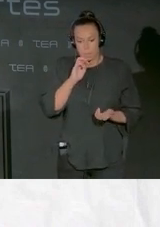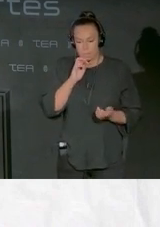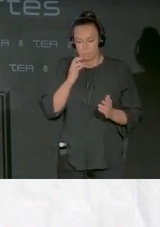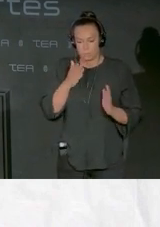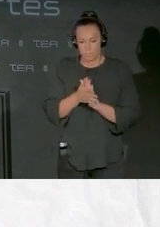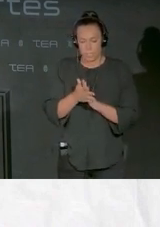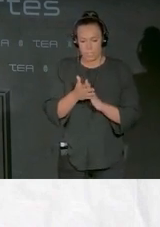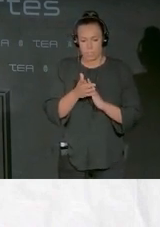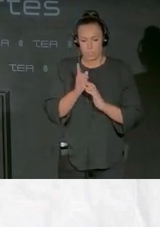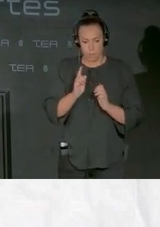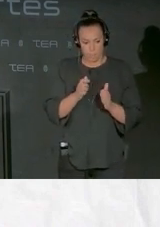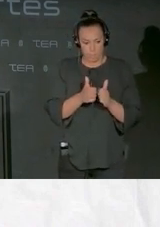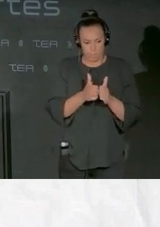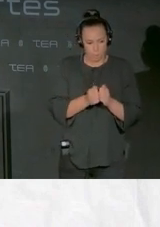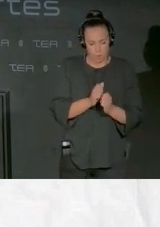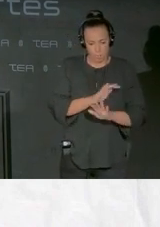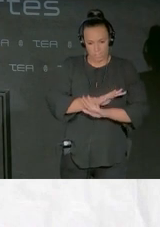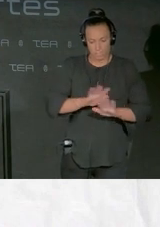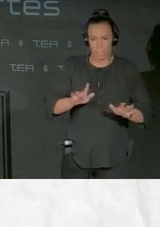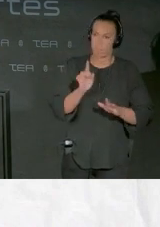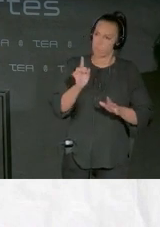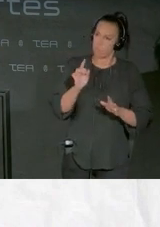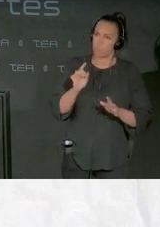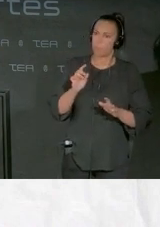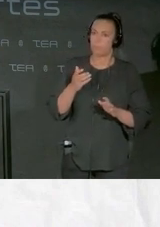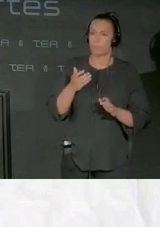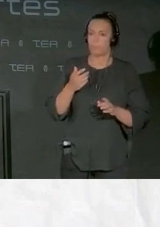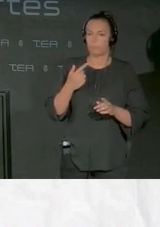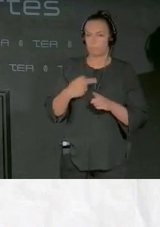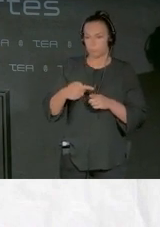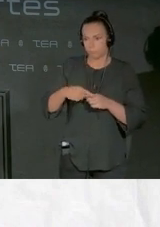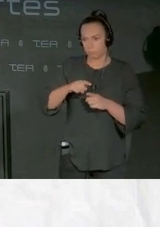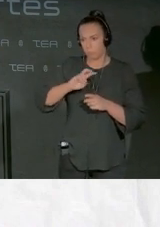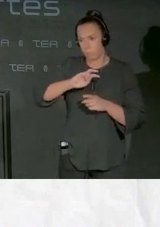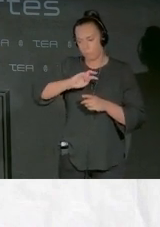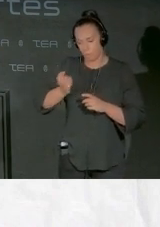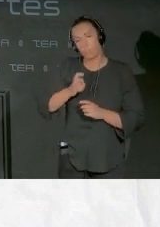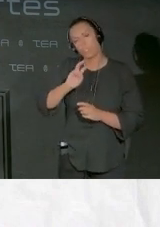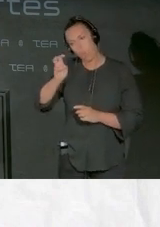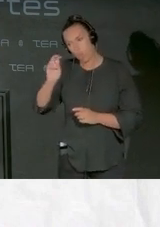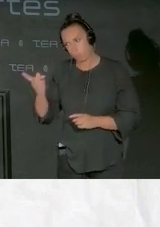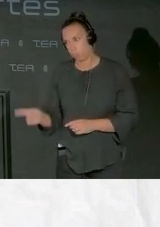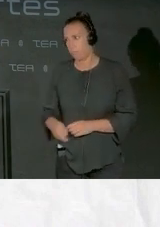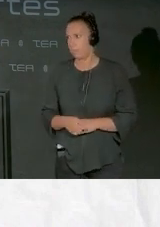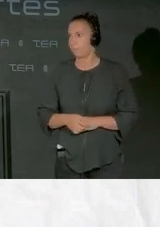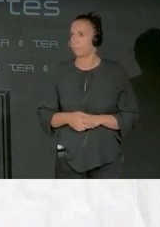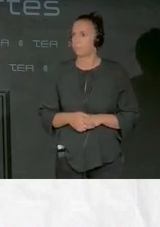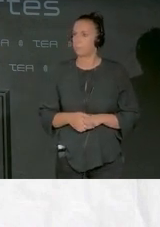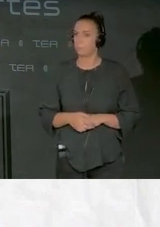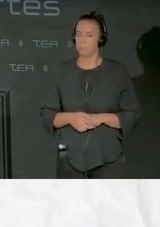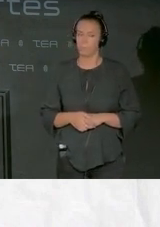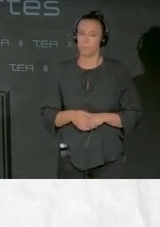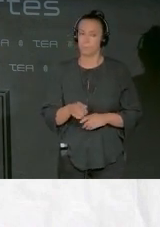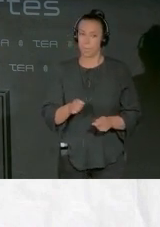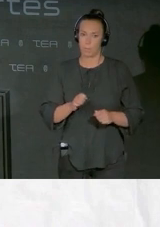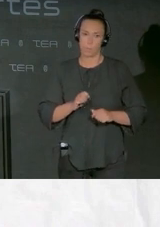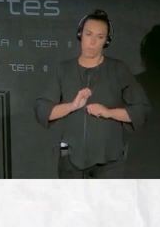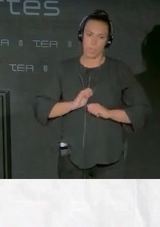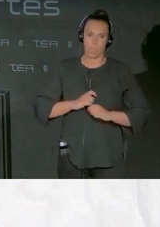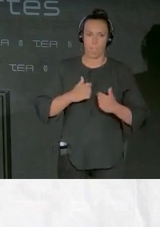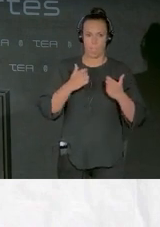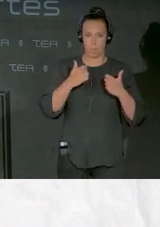And this is also something that we see as shaping a bit the market. We see also some, let's say, companies external to the sector gradually